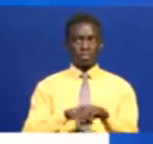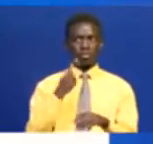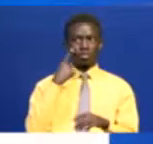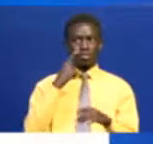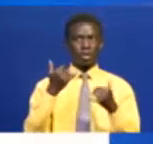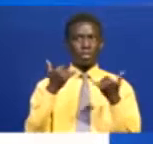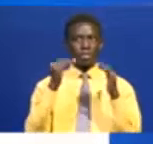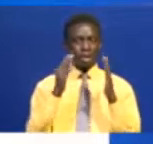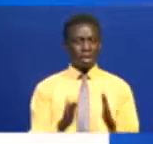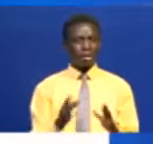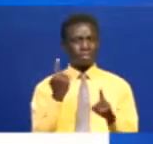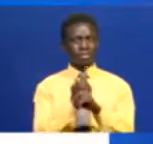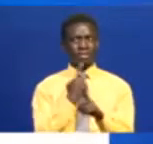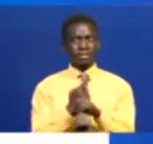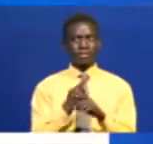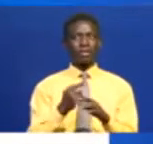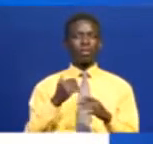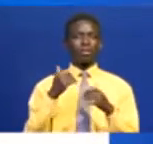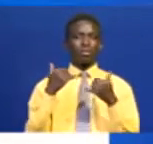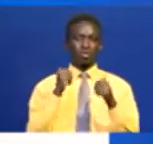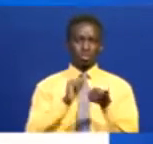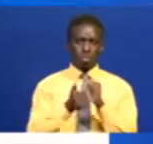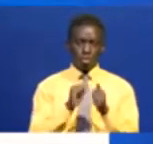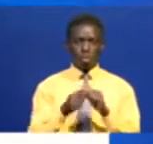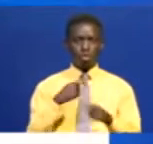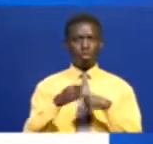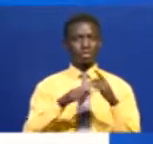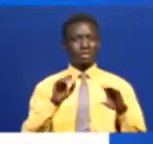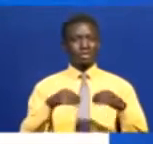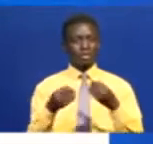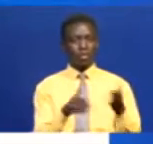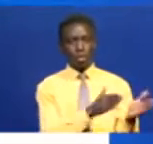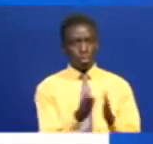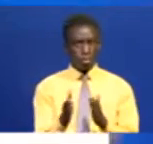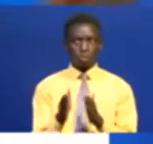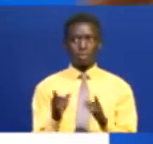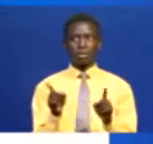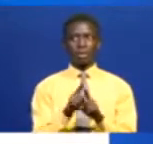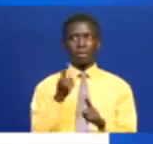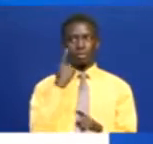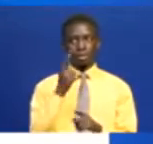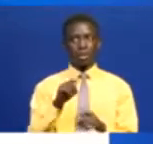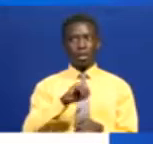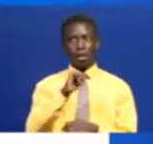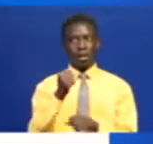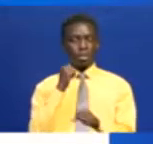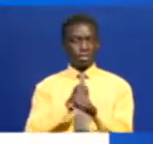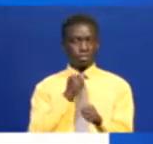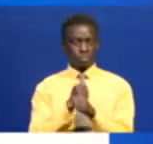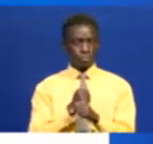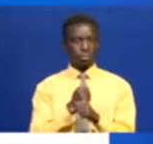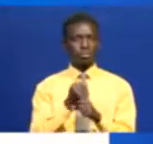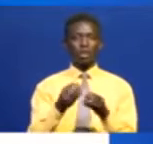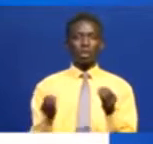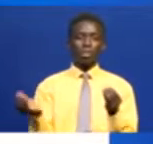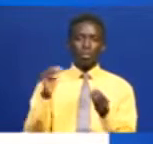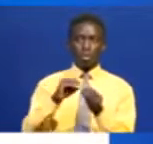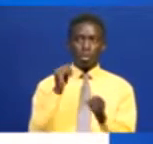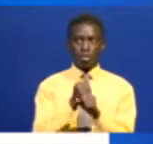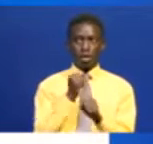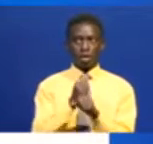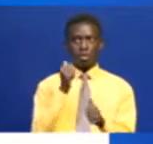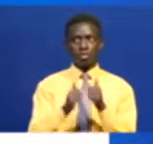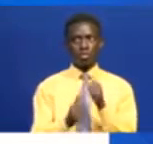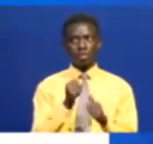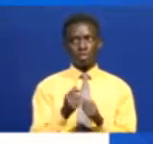ya michezo inaimarika na kuendelea kutoa ajira moja kwa moja na zile za ziada ambazo zote